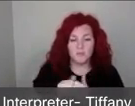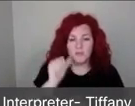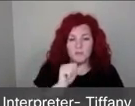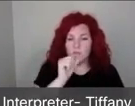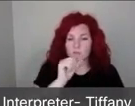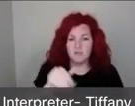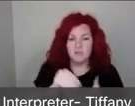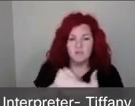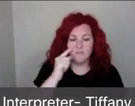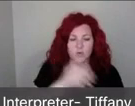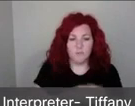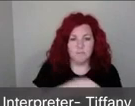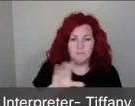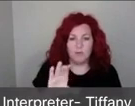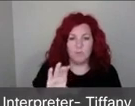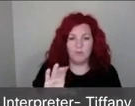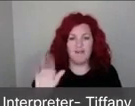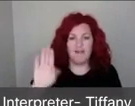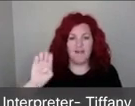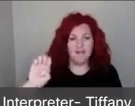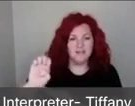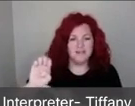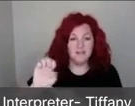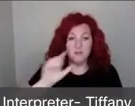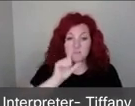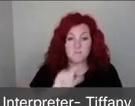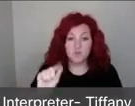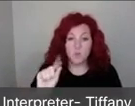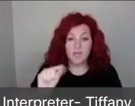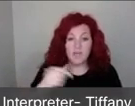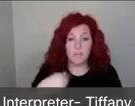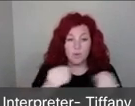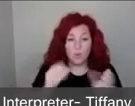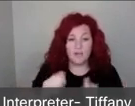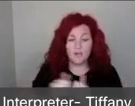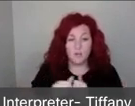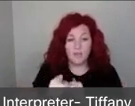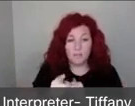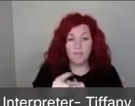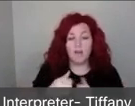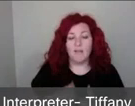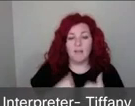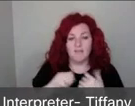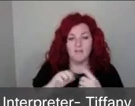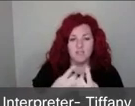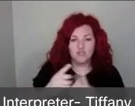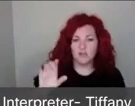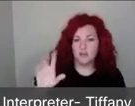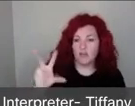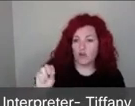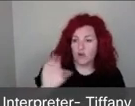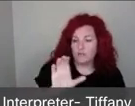also known as ACE. I'm 20 years old. I'm actually an organizer with them. I also live in District 30 and Congressional District